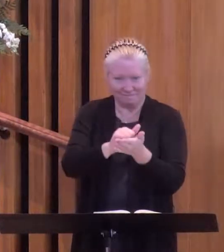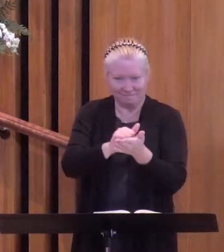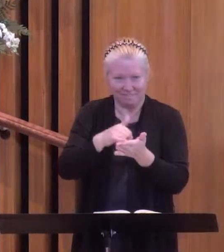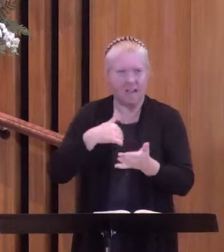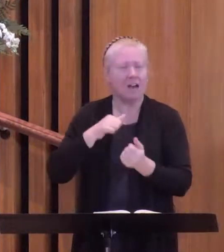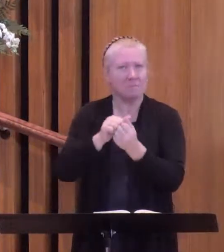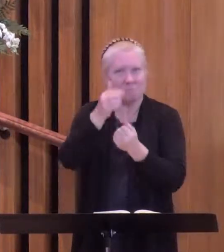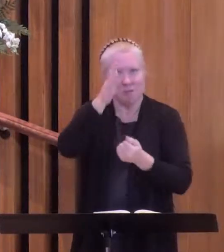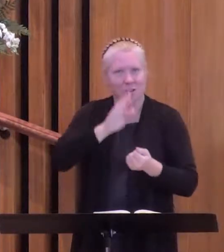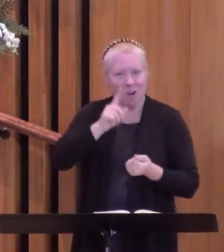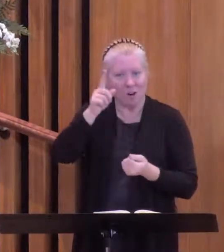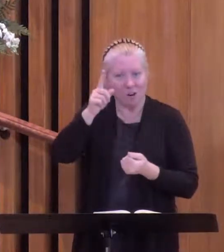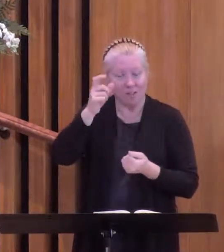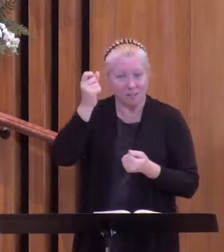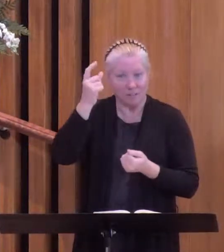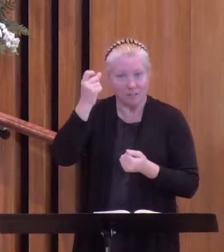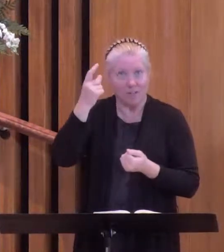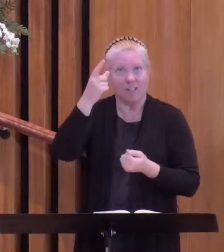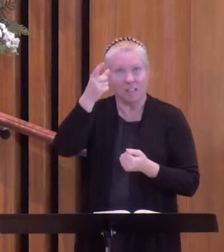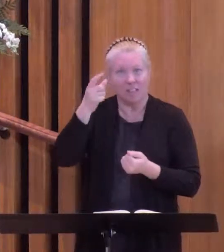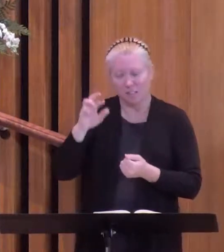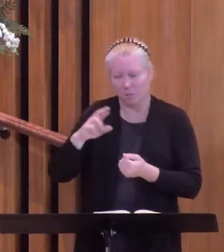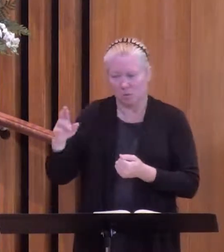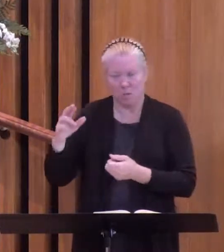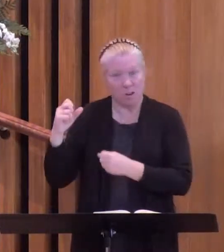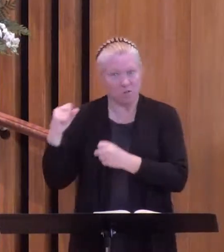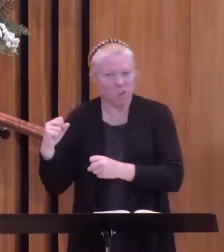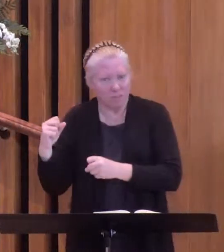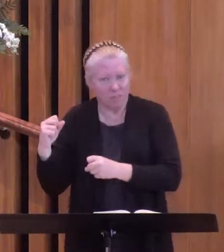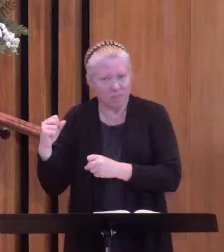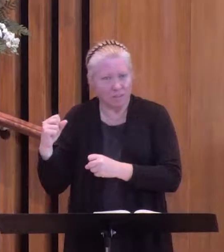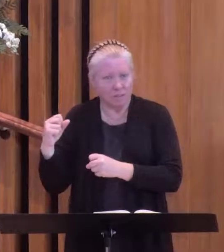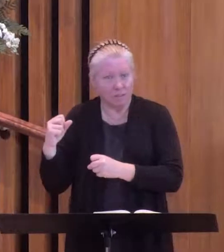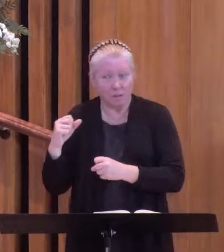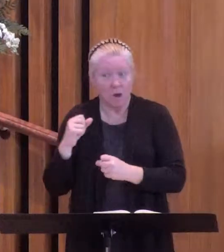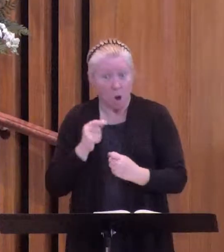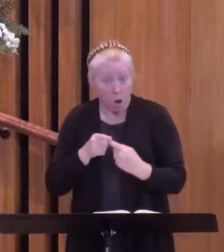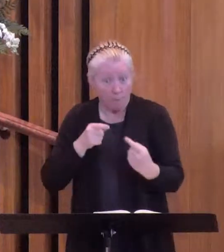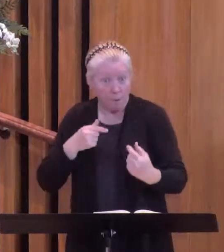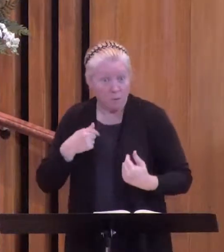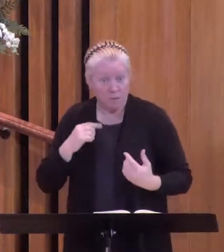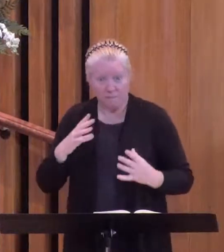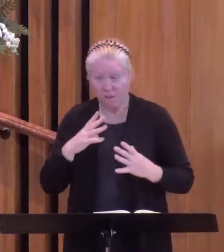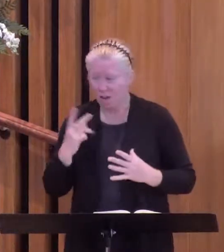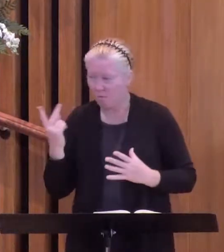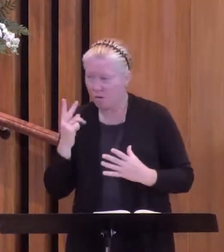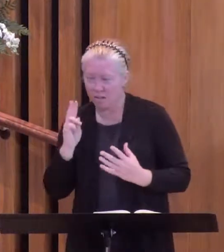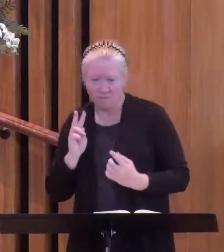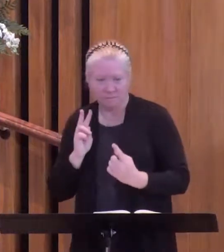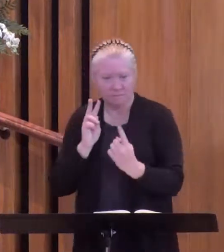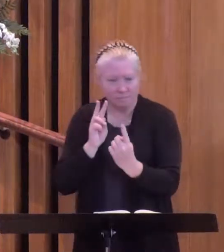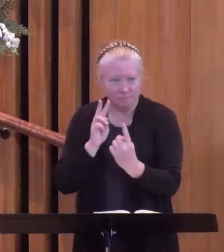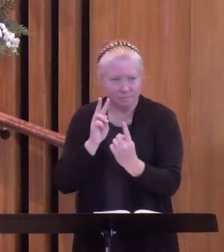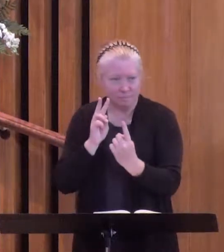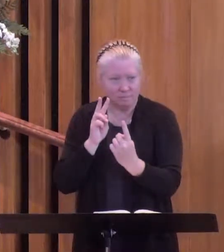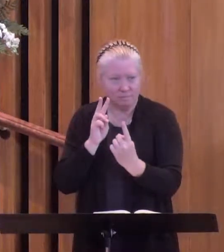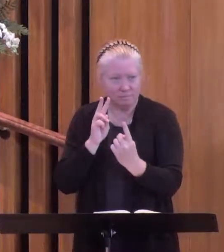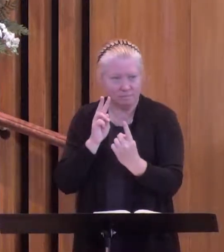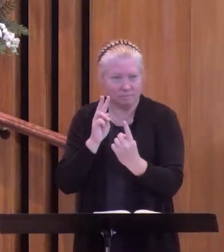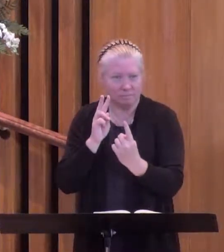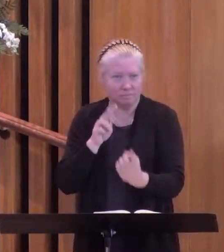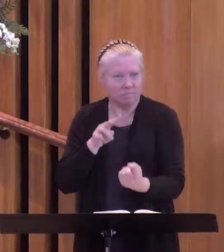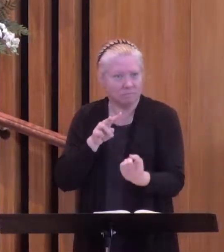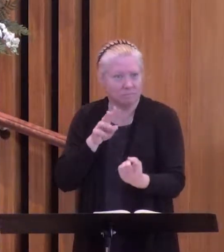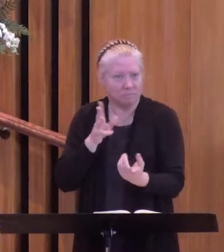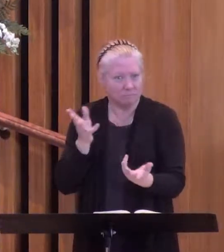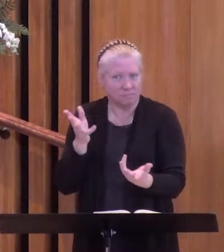If anyone wishes to oppose me, let us appear together. Who disputes my right? Let that